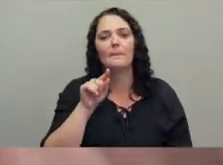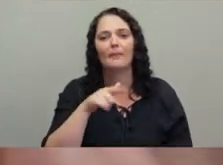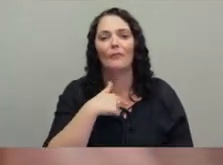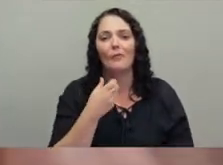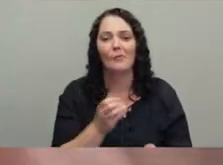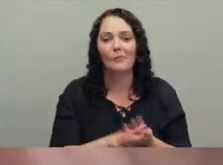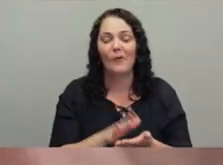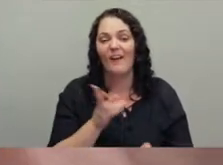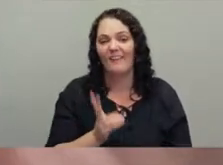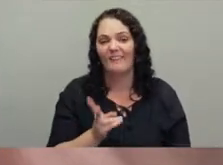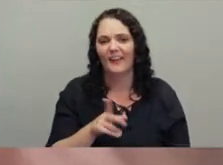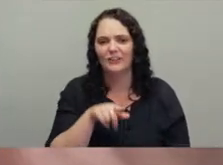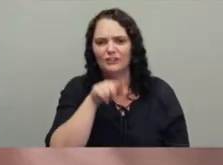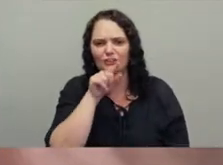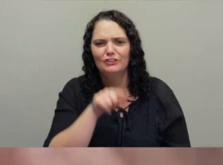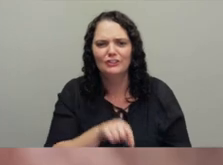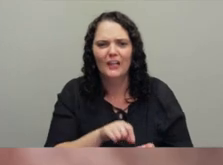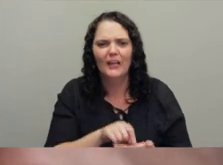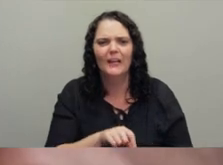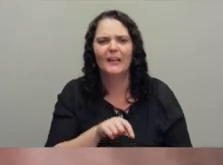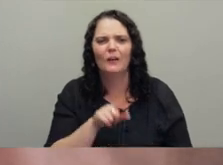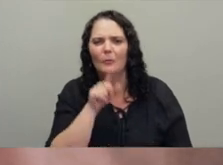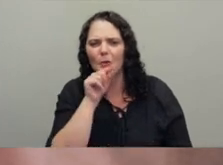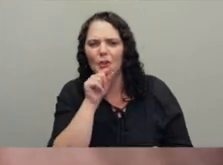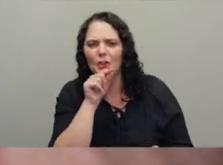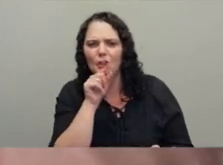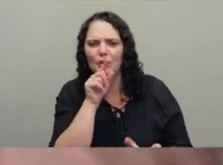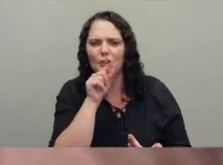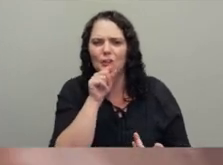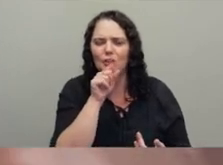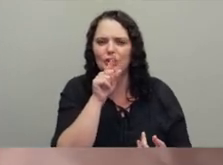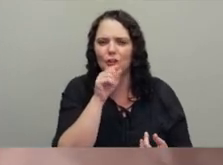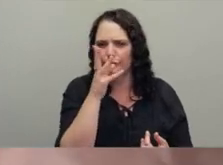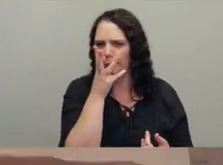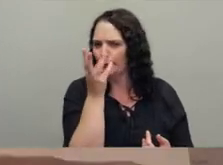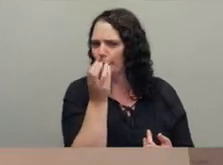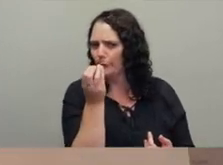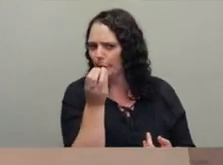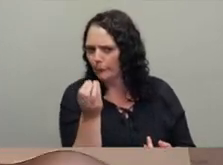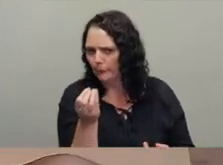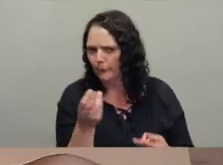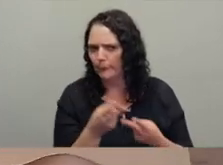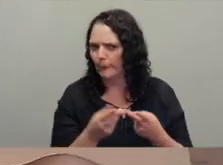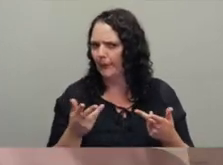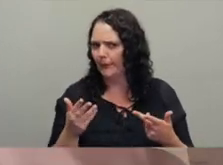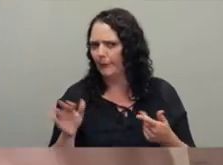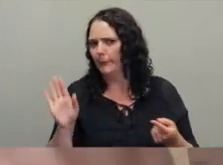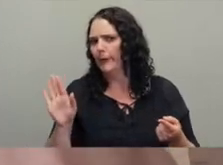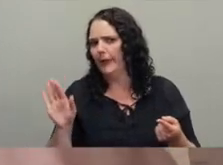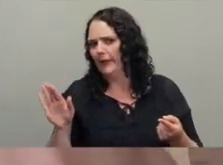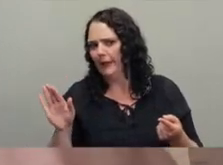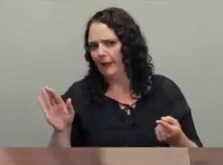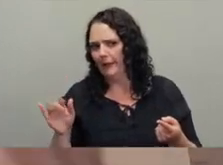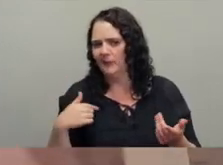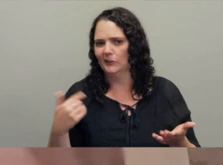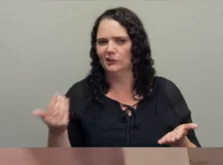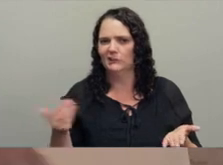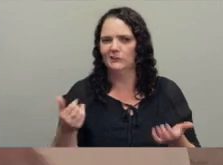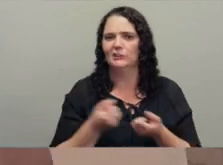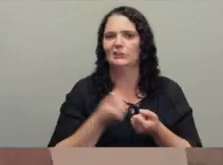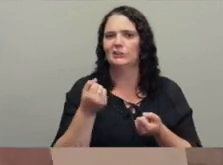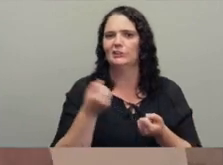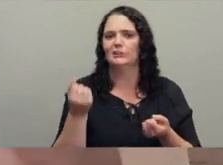in there again. There we go, really exaggerate that bird's head and wing.